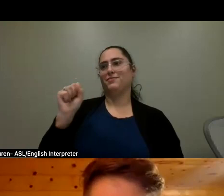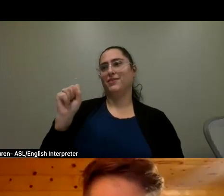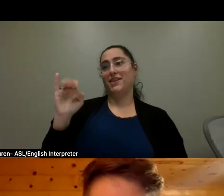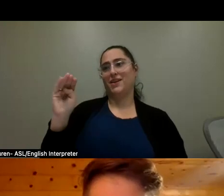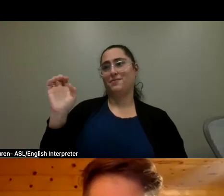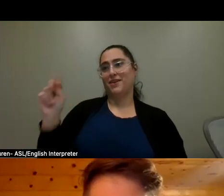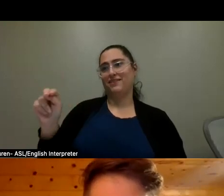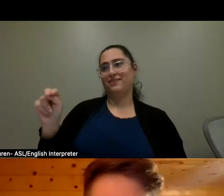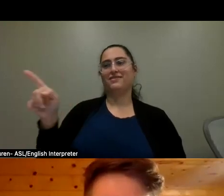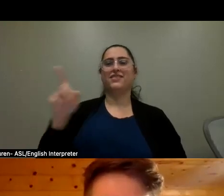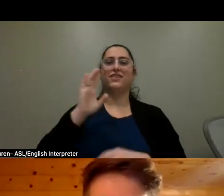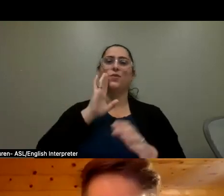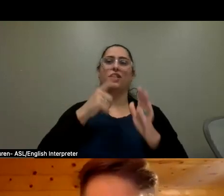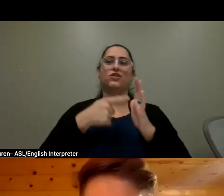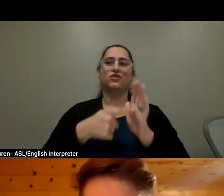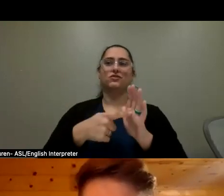predict this